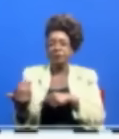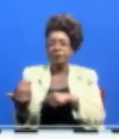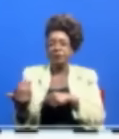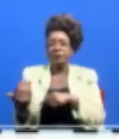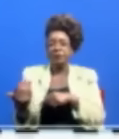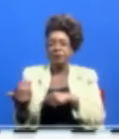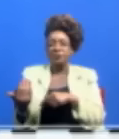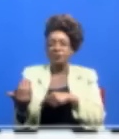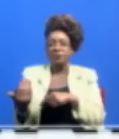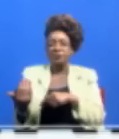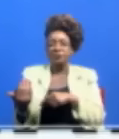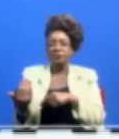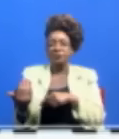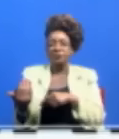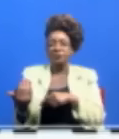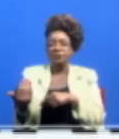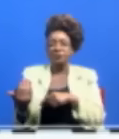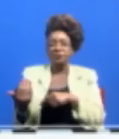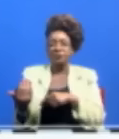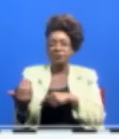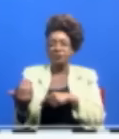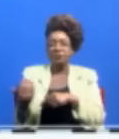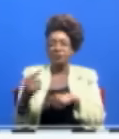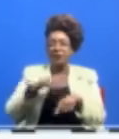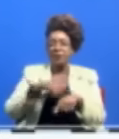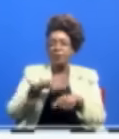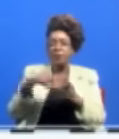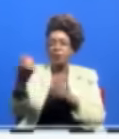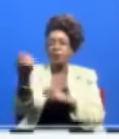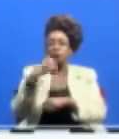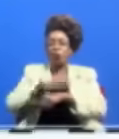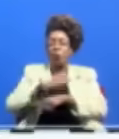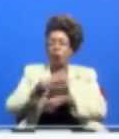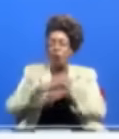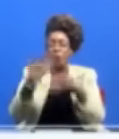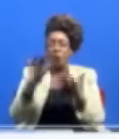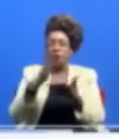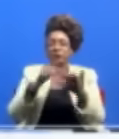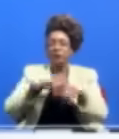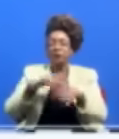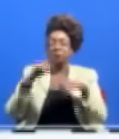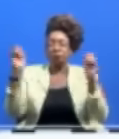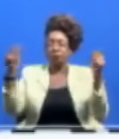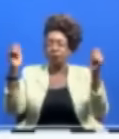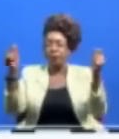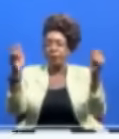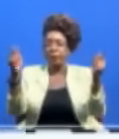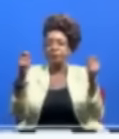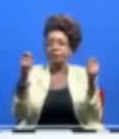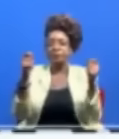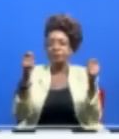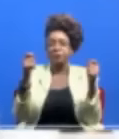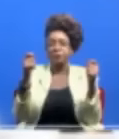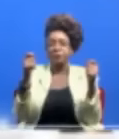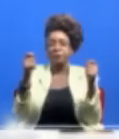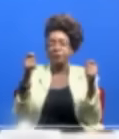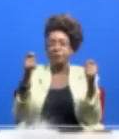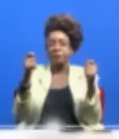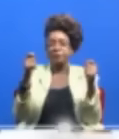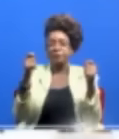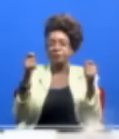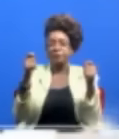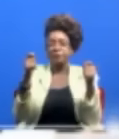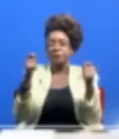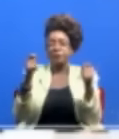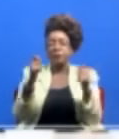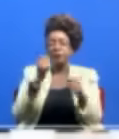kwa kijijao akienda shule ama akipeleka kondoo kwa msituni akuja akapiga mateke. It